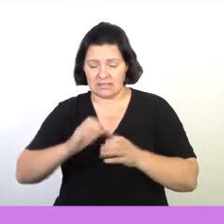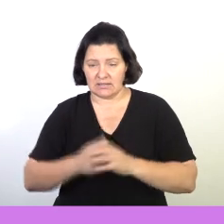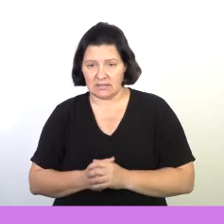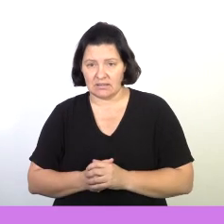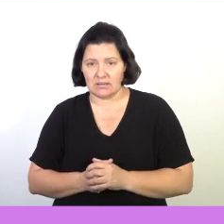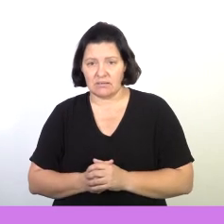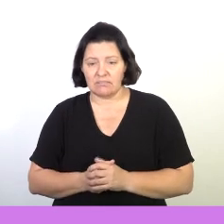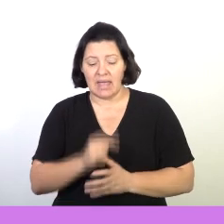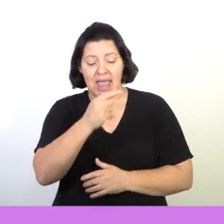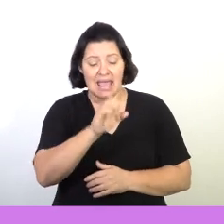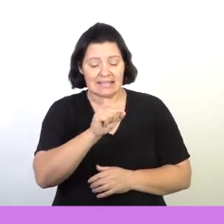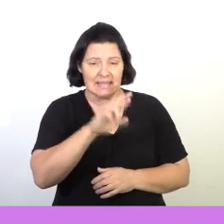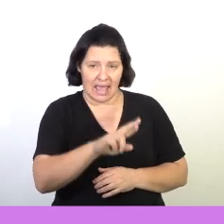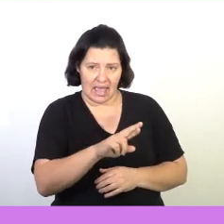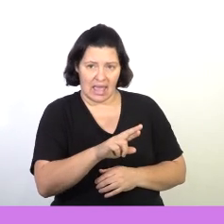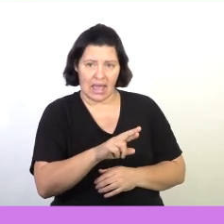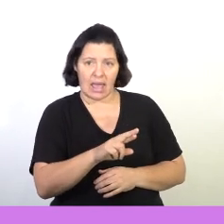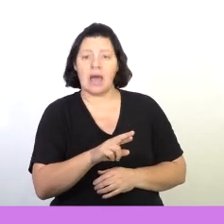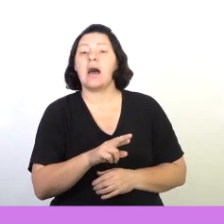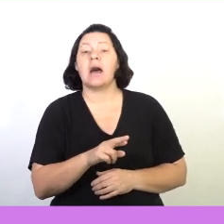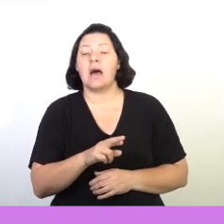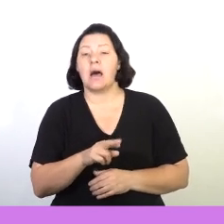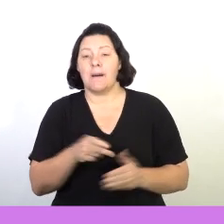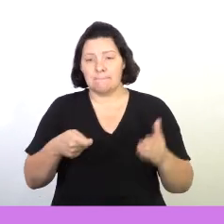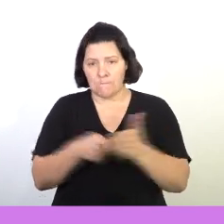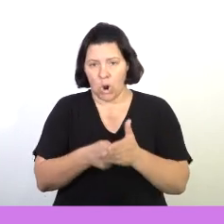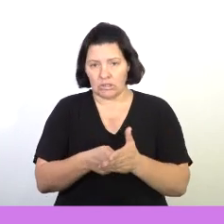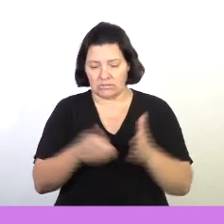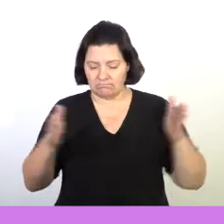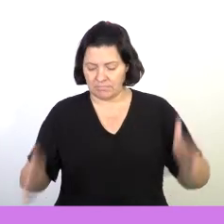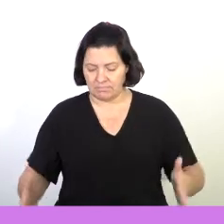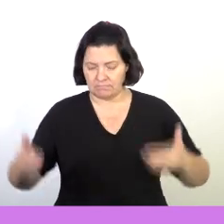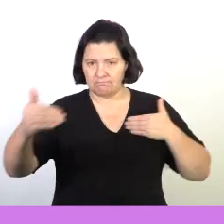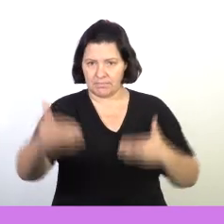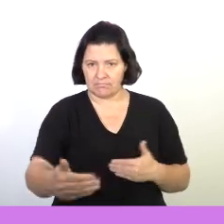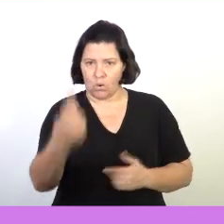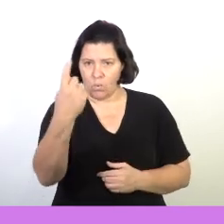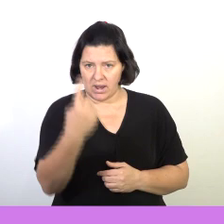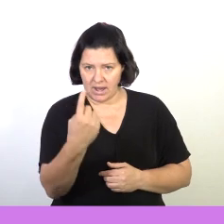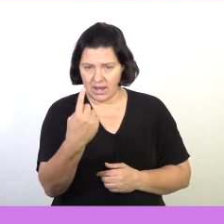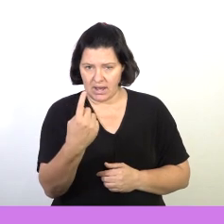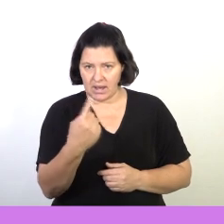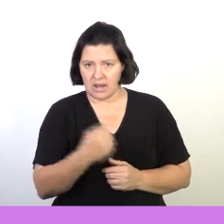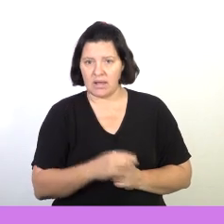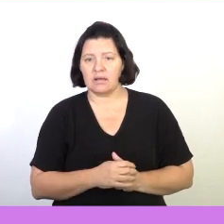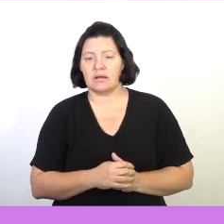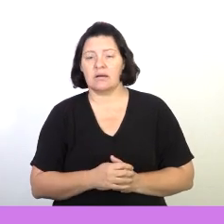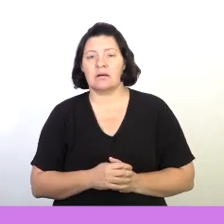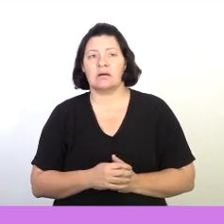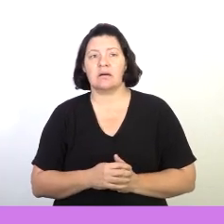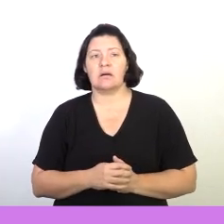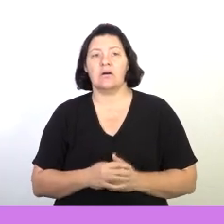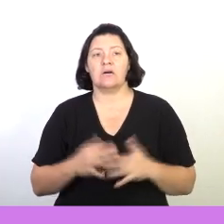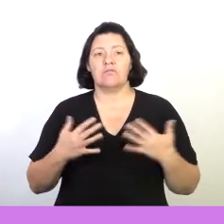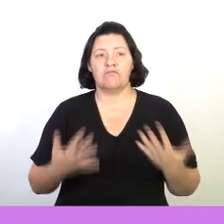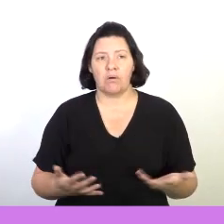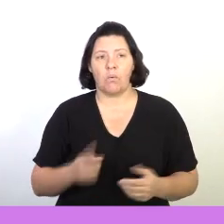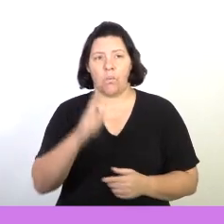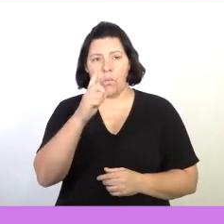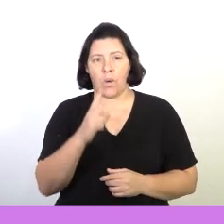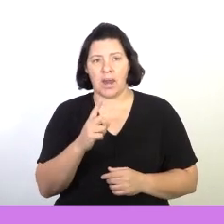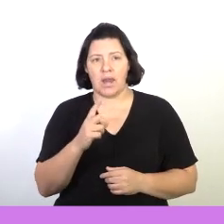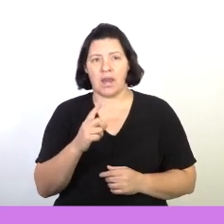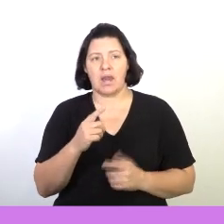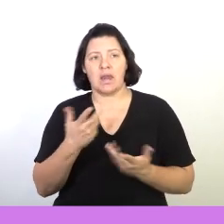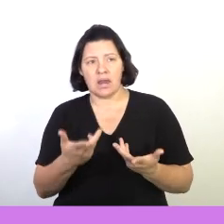bricks. Esther bought a pallet, which is 1,000 bricks, from the hardware and